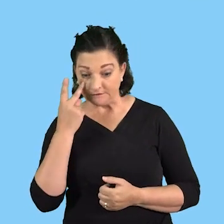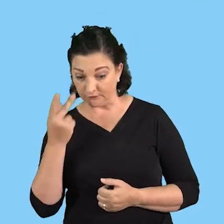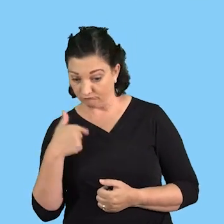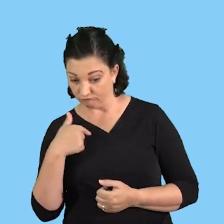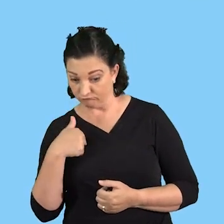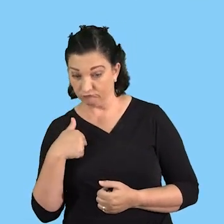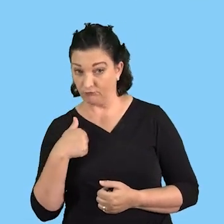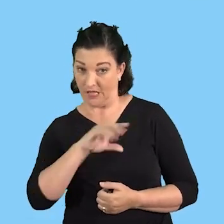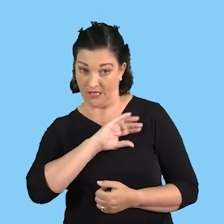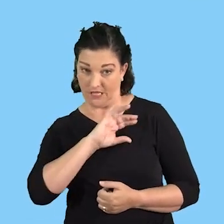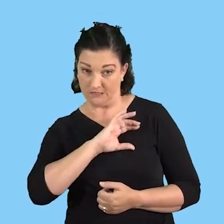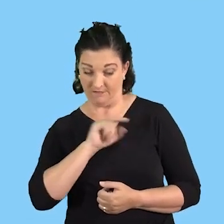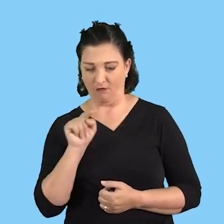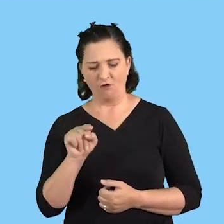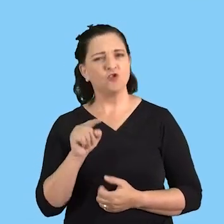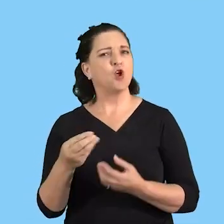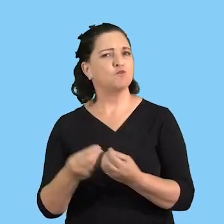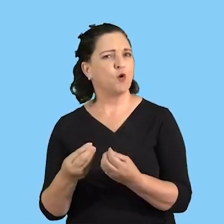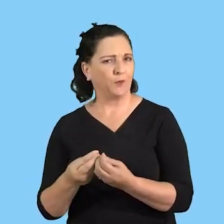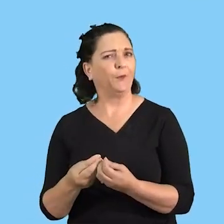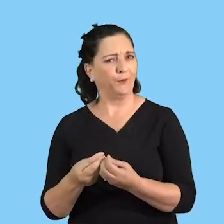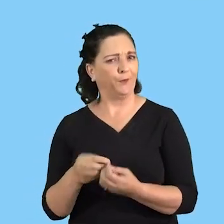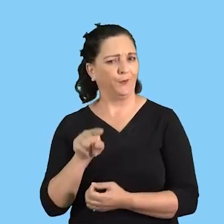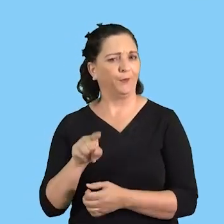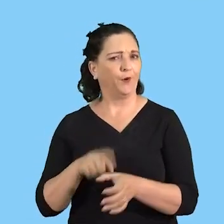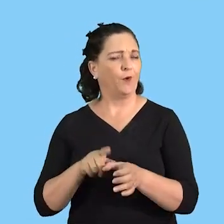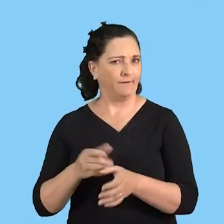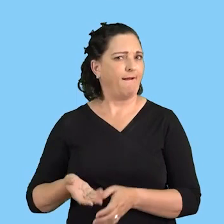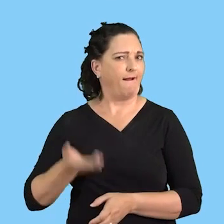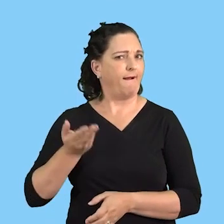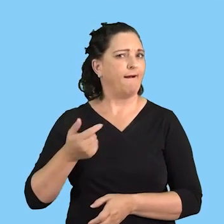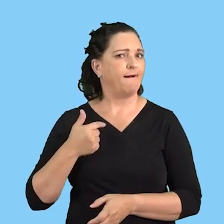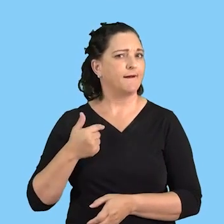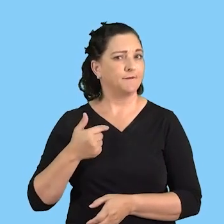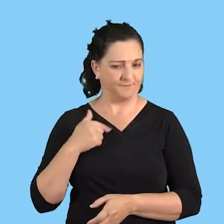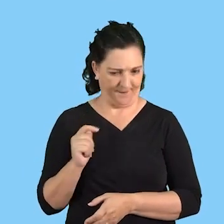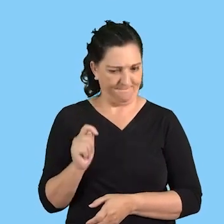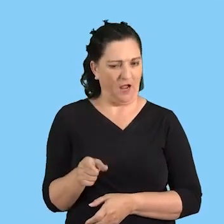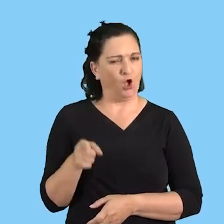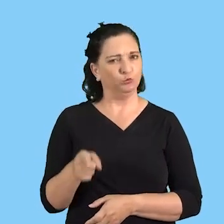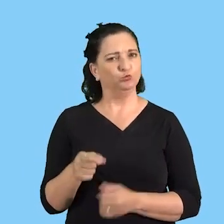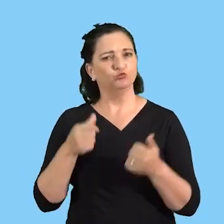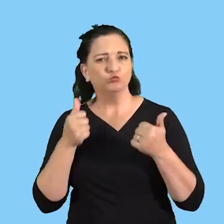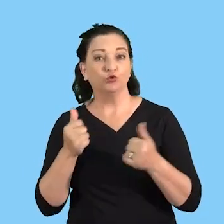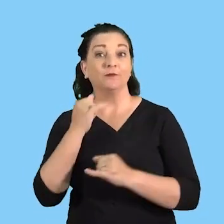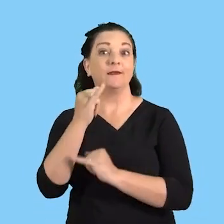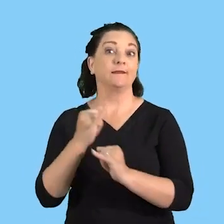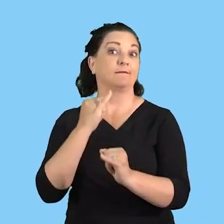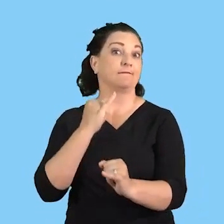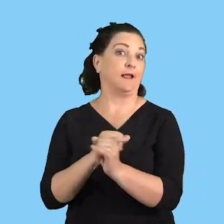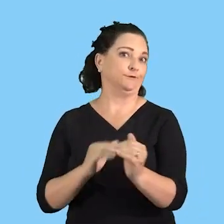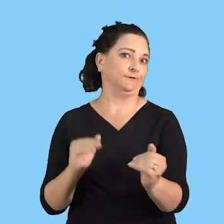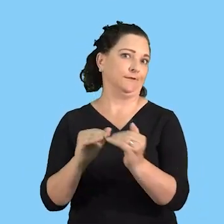I am sure to say that this product is of high quality and I am consuming a product that is meeting